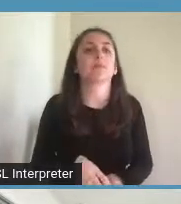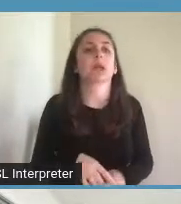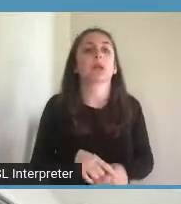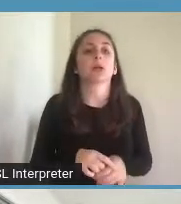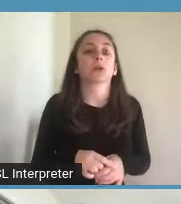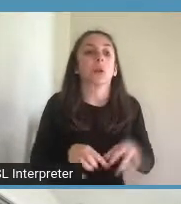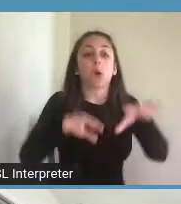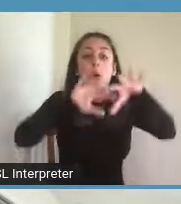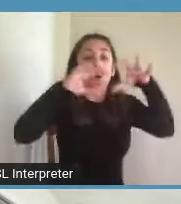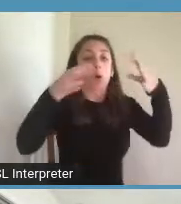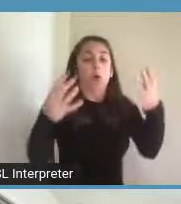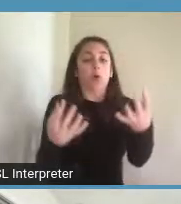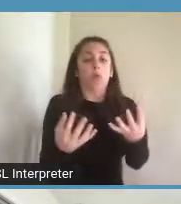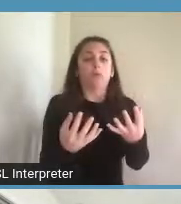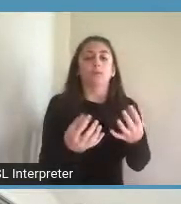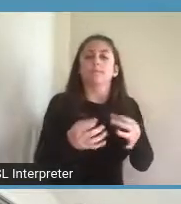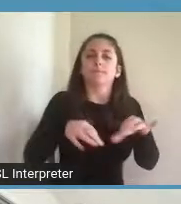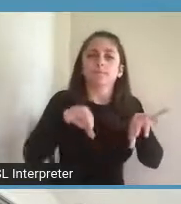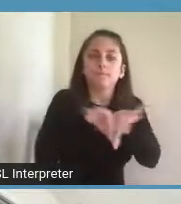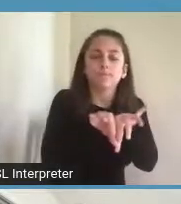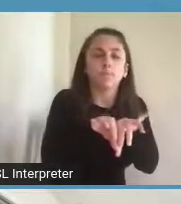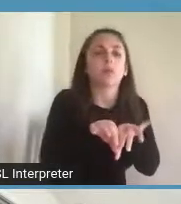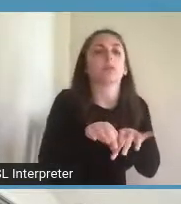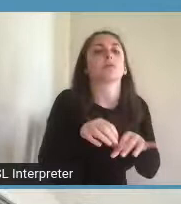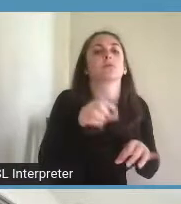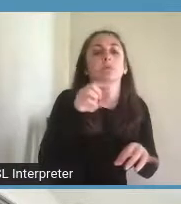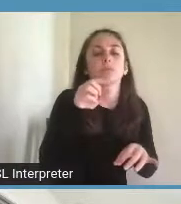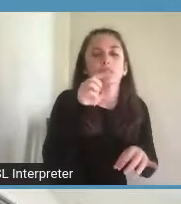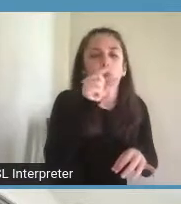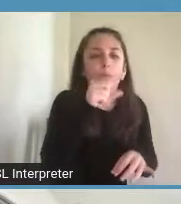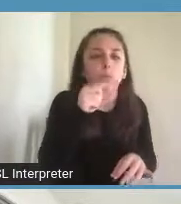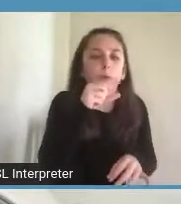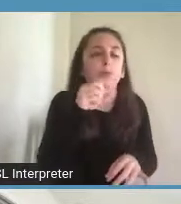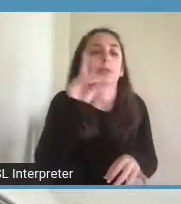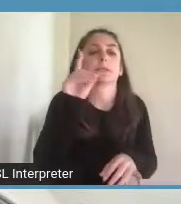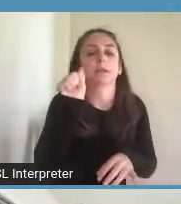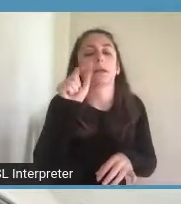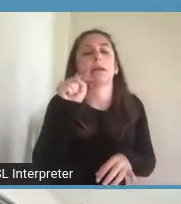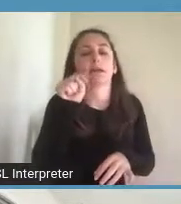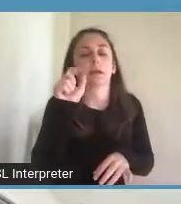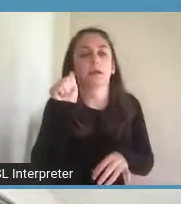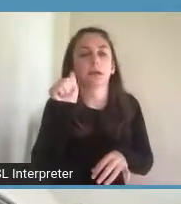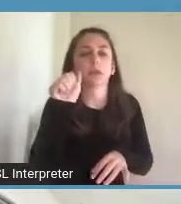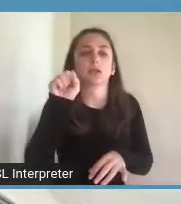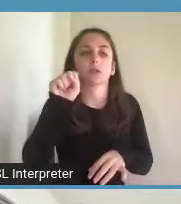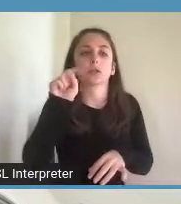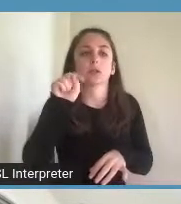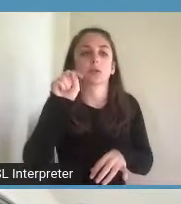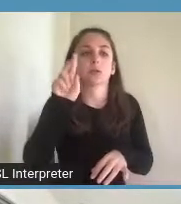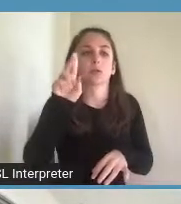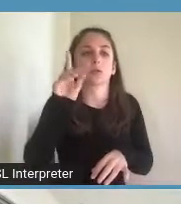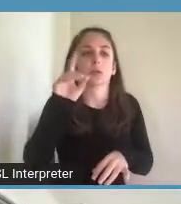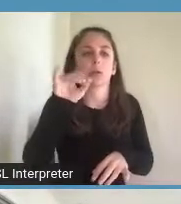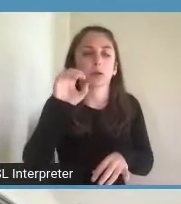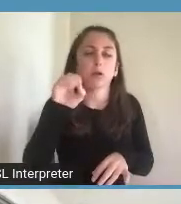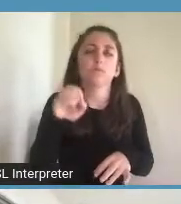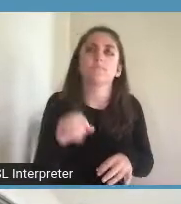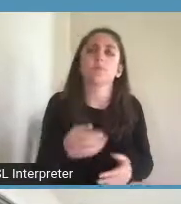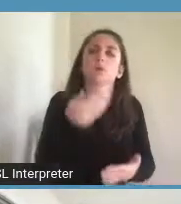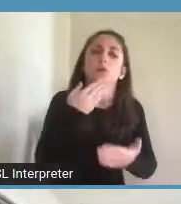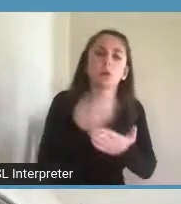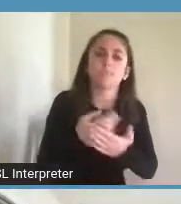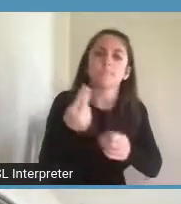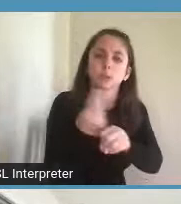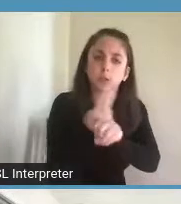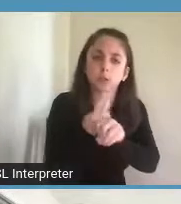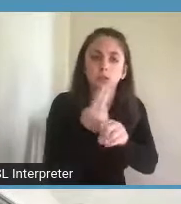is Google Data Studio is a great free product you can use to build dashboards. You can choose what widgets you want to display, and you can use